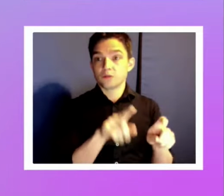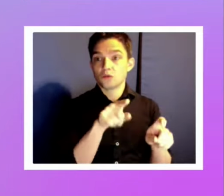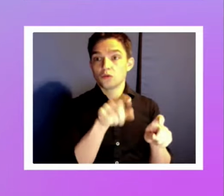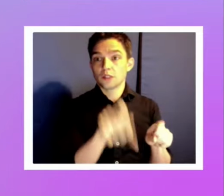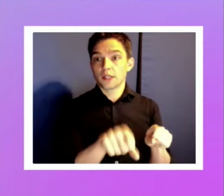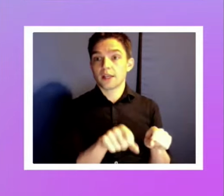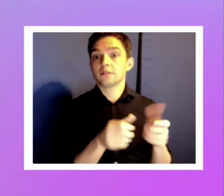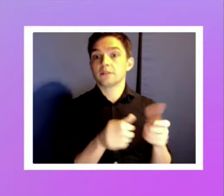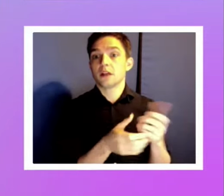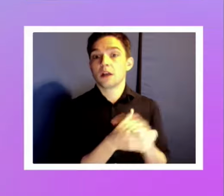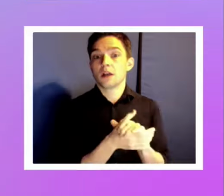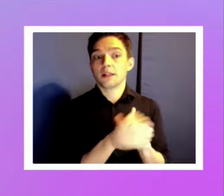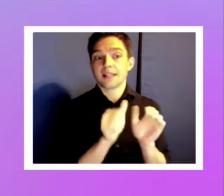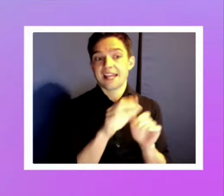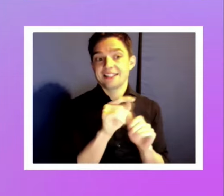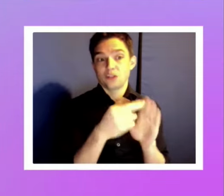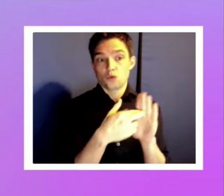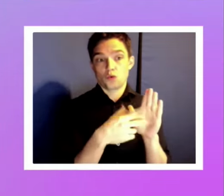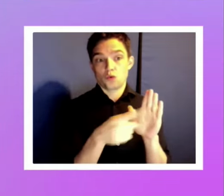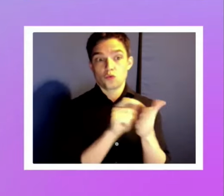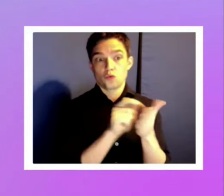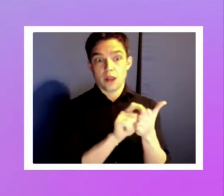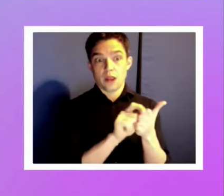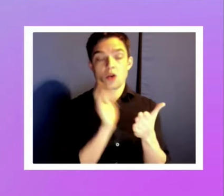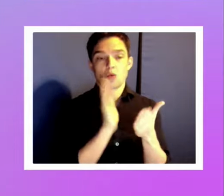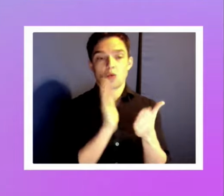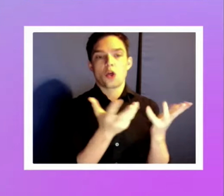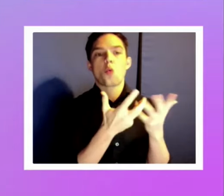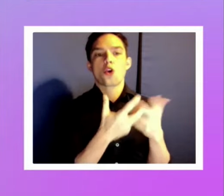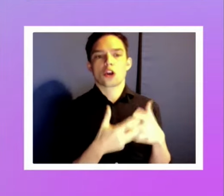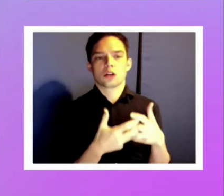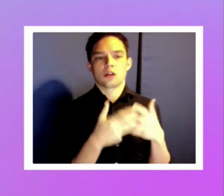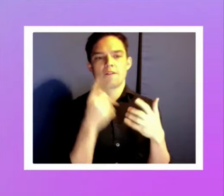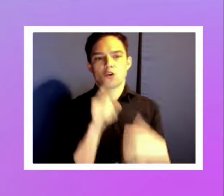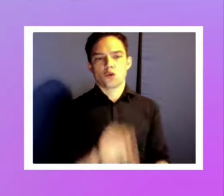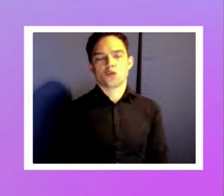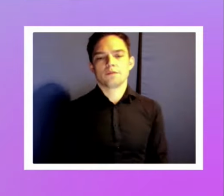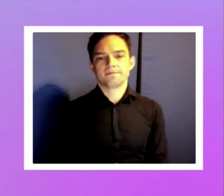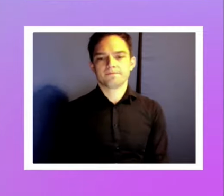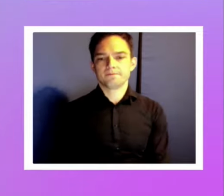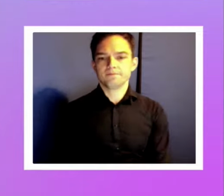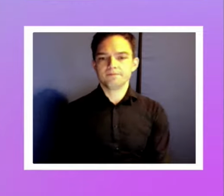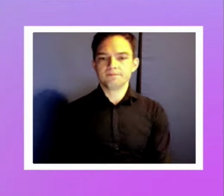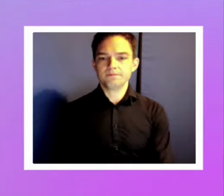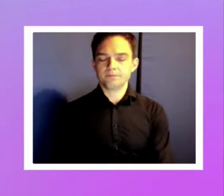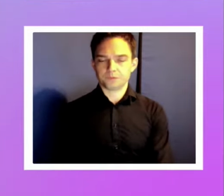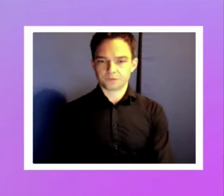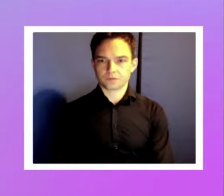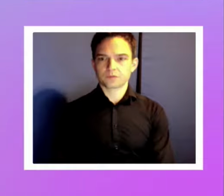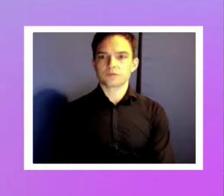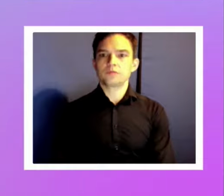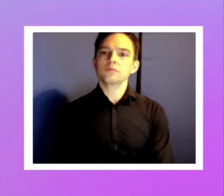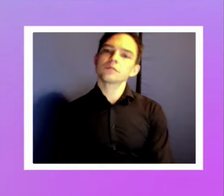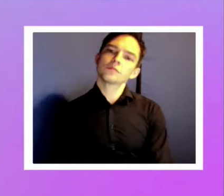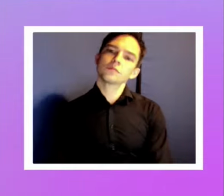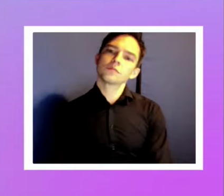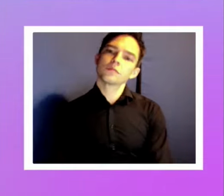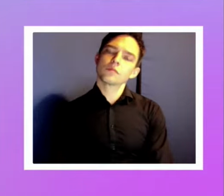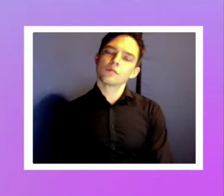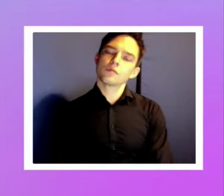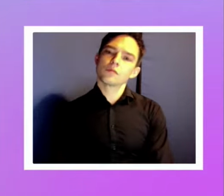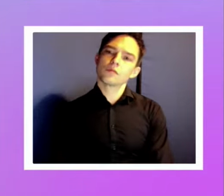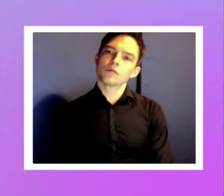write the ACT rule that you write will work for you. So the rules format is really